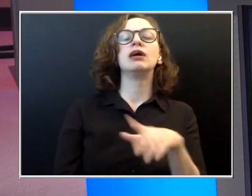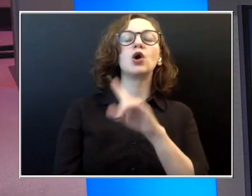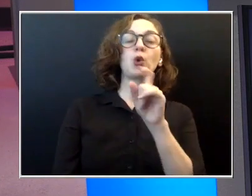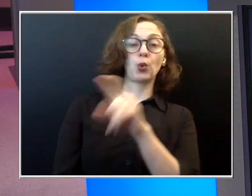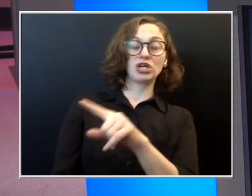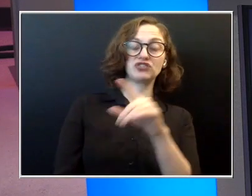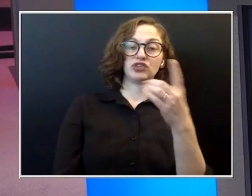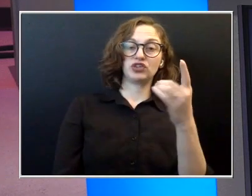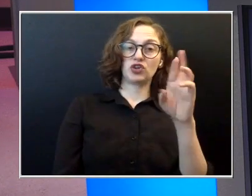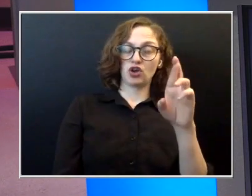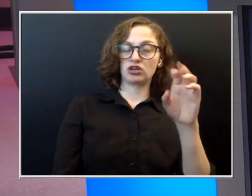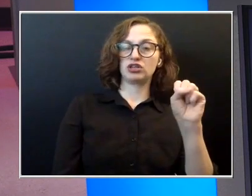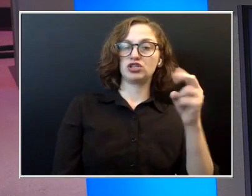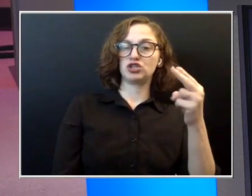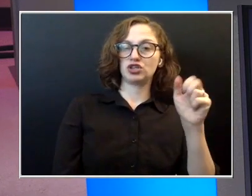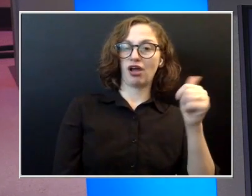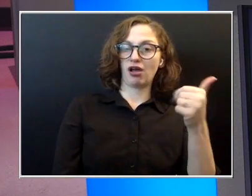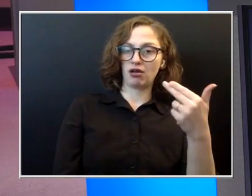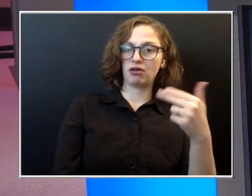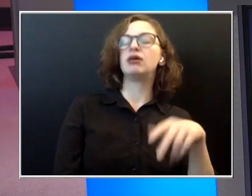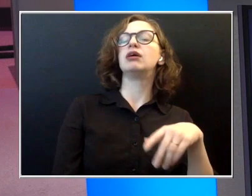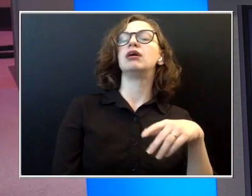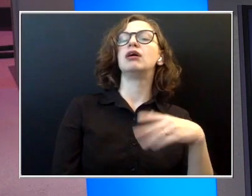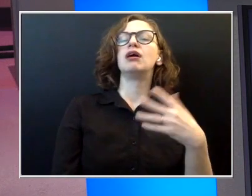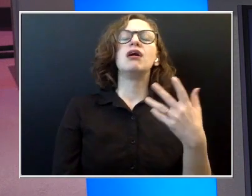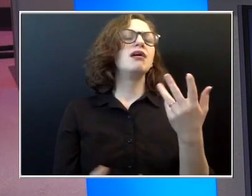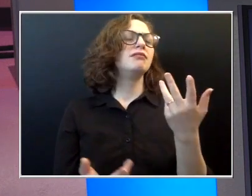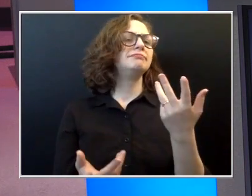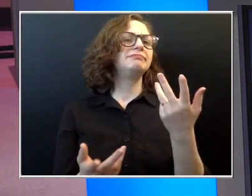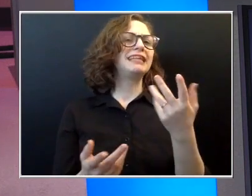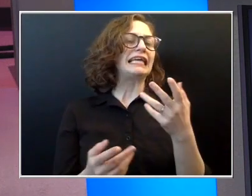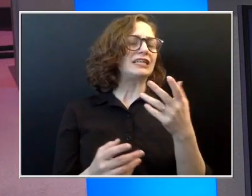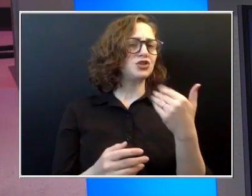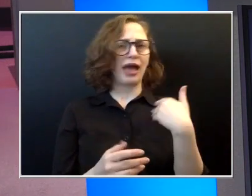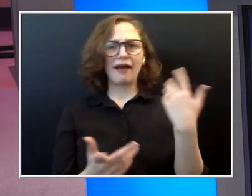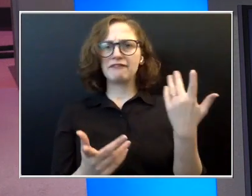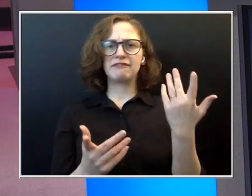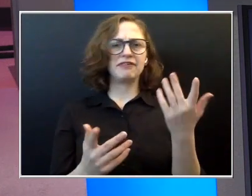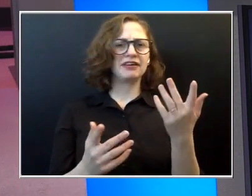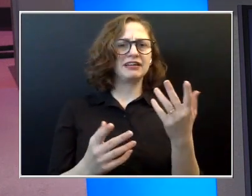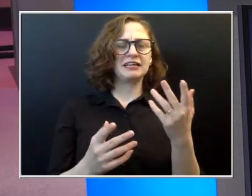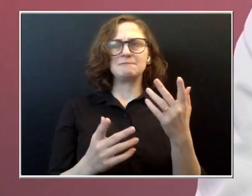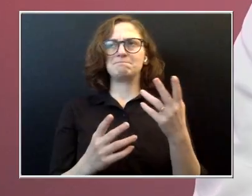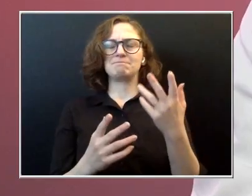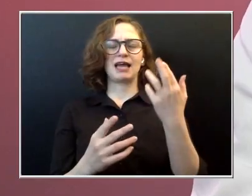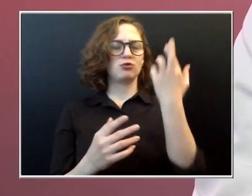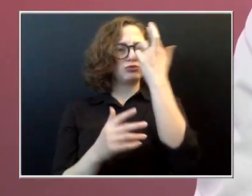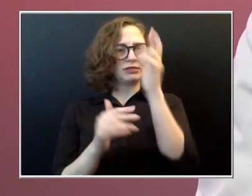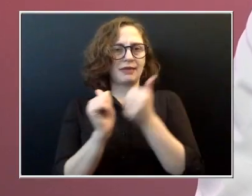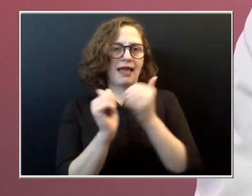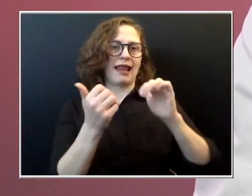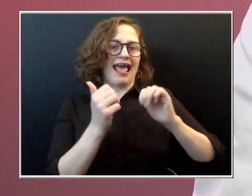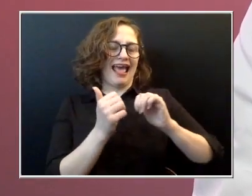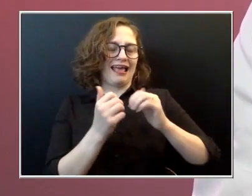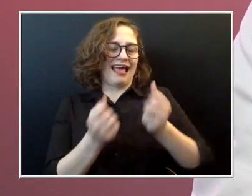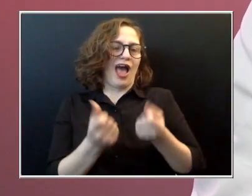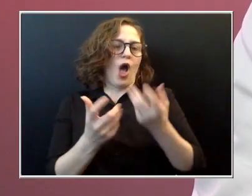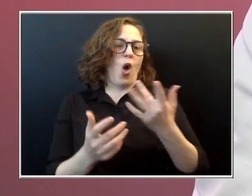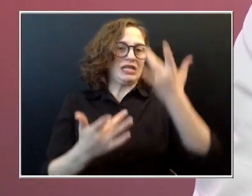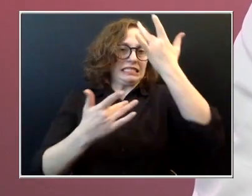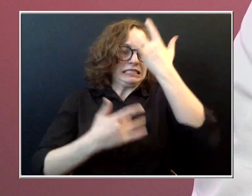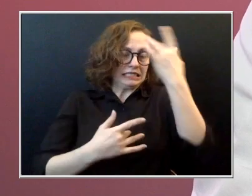have to be to get a heart transplant? Is there a formula, or is it a case-by-case basis? Very good question, Lauren. So it's case by